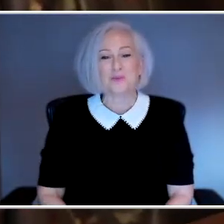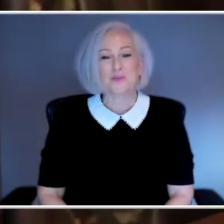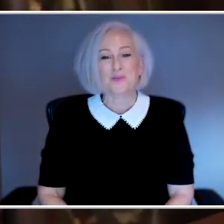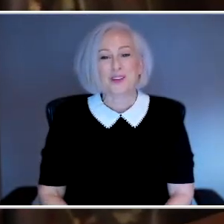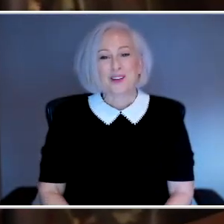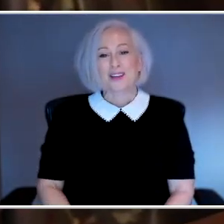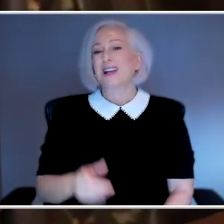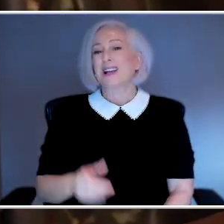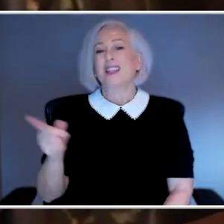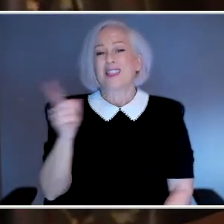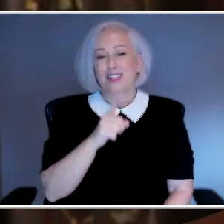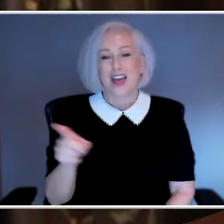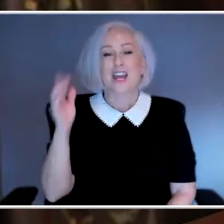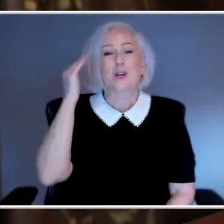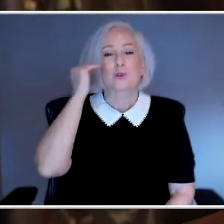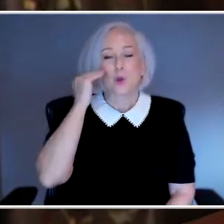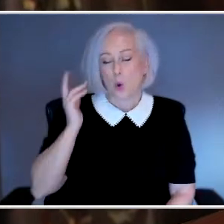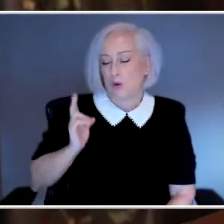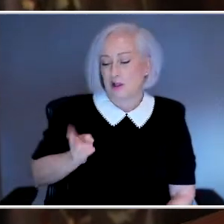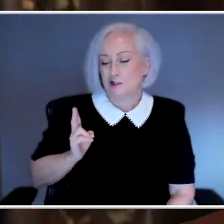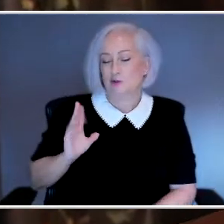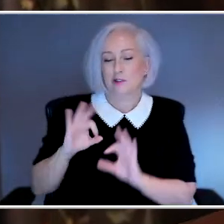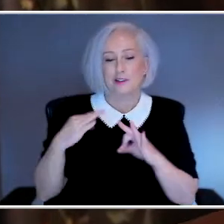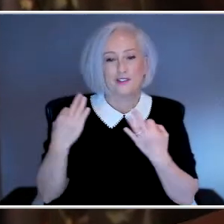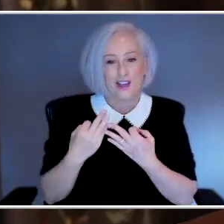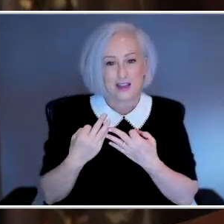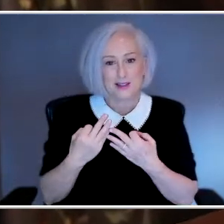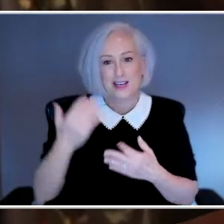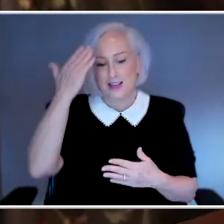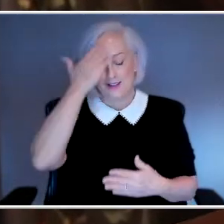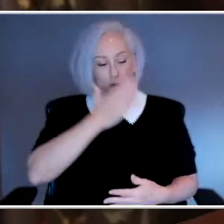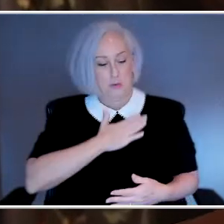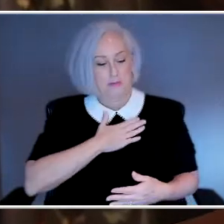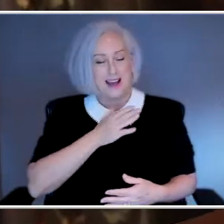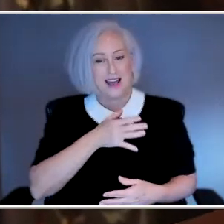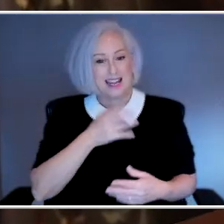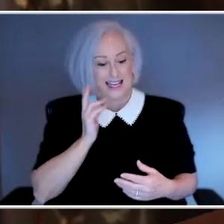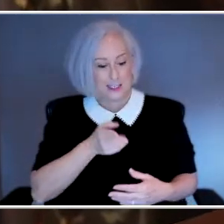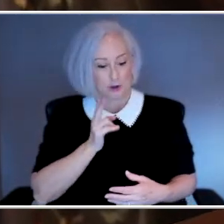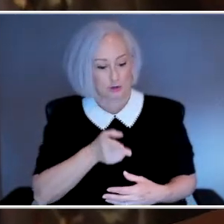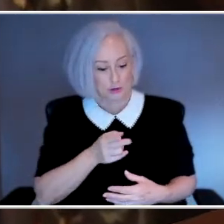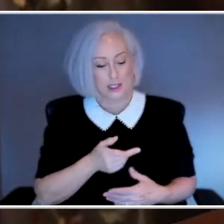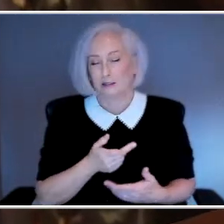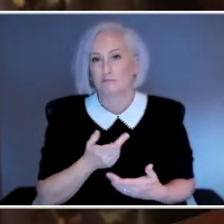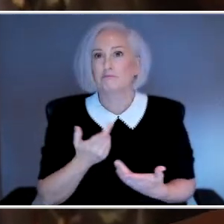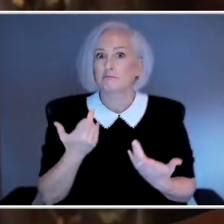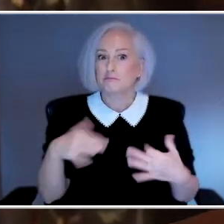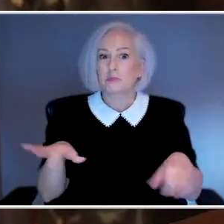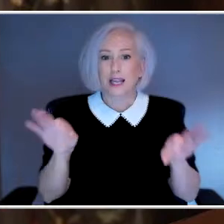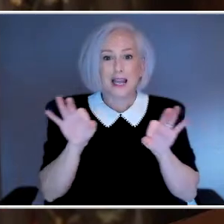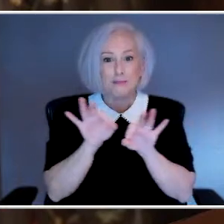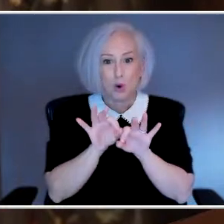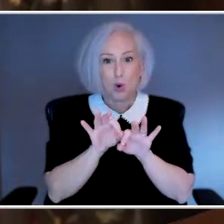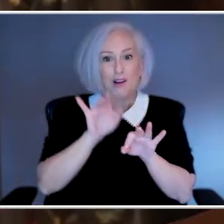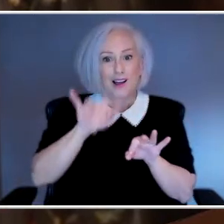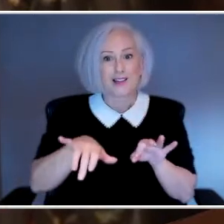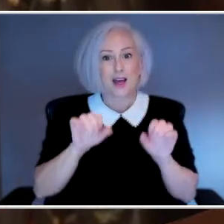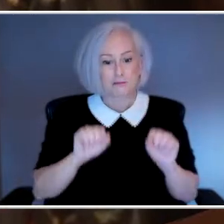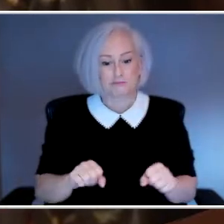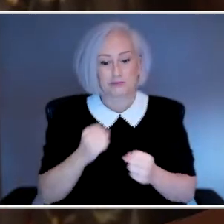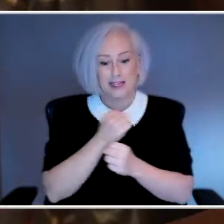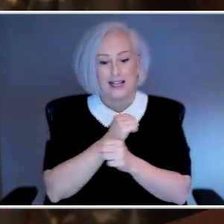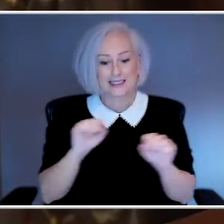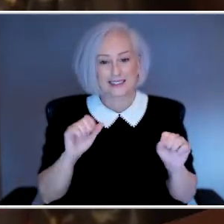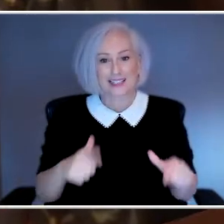history, they know moms, and I'm like, this is very important. Like, this can save your life. Like,